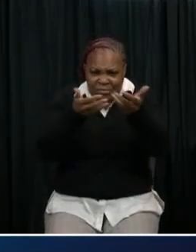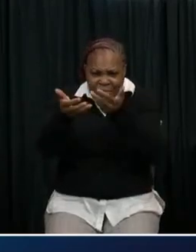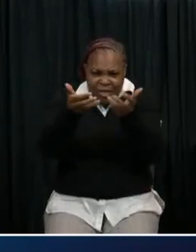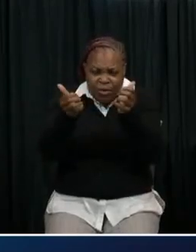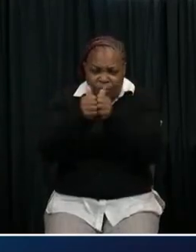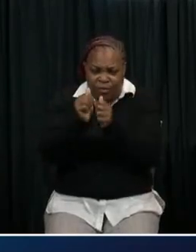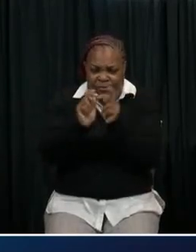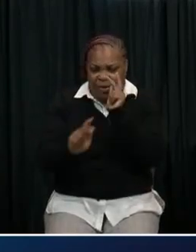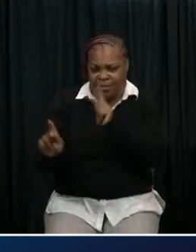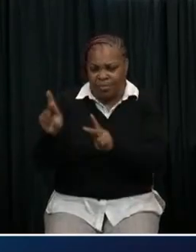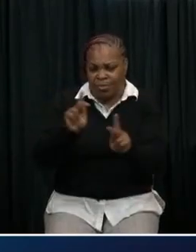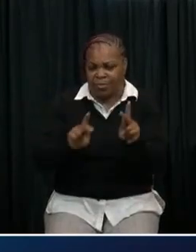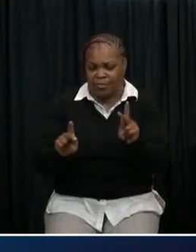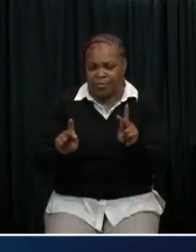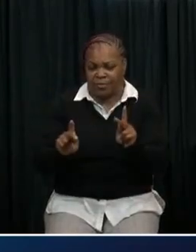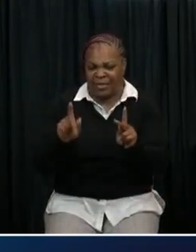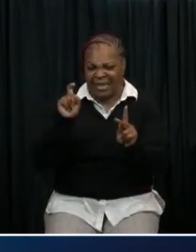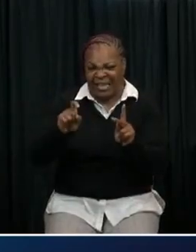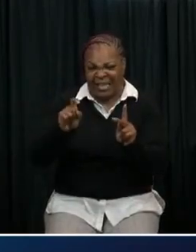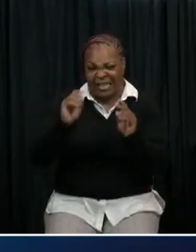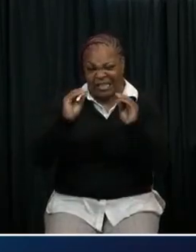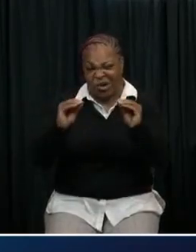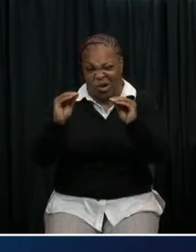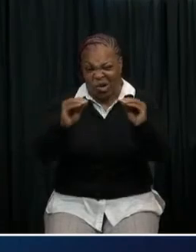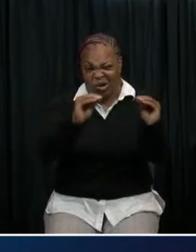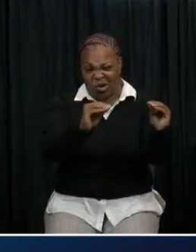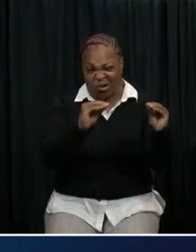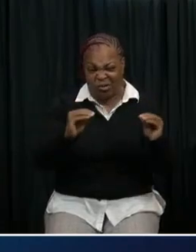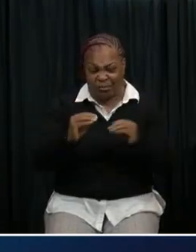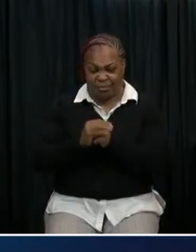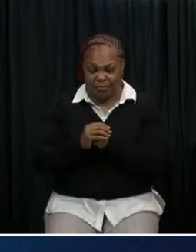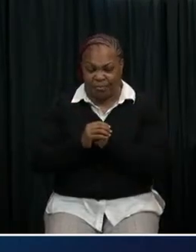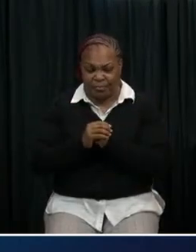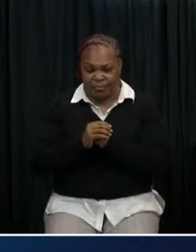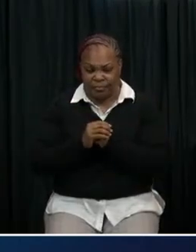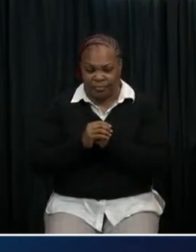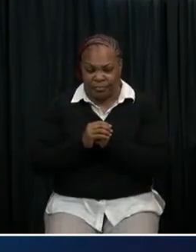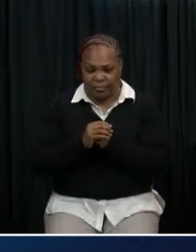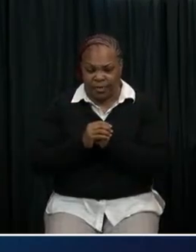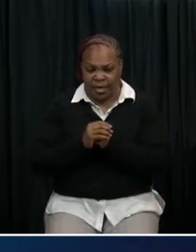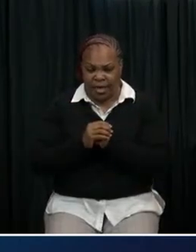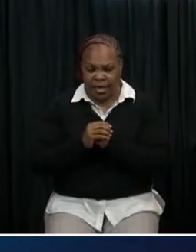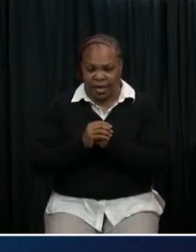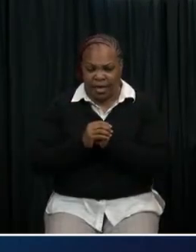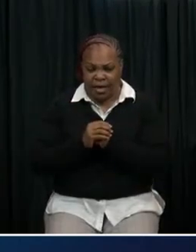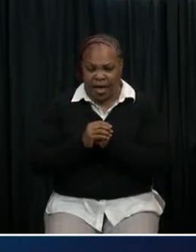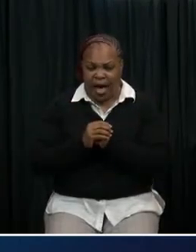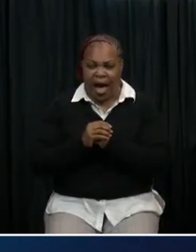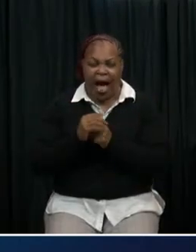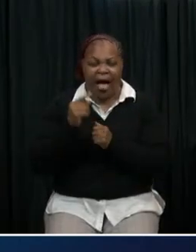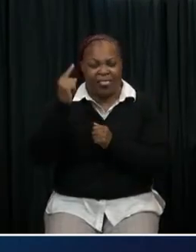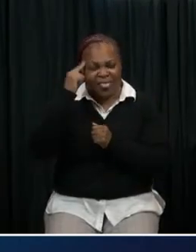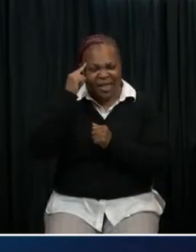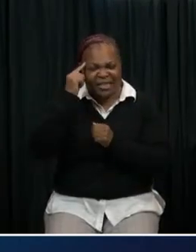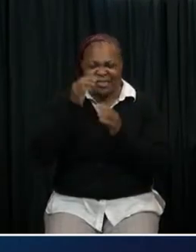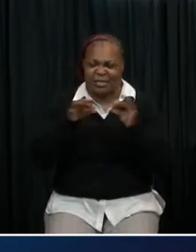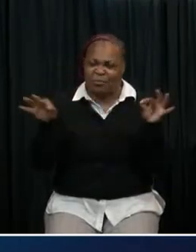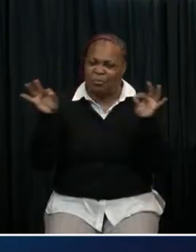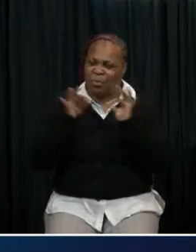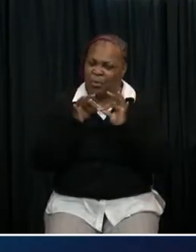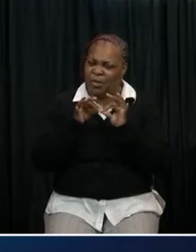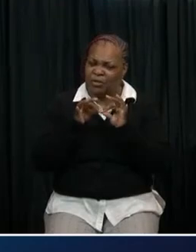que es muy relevante que haya capacitación para la iglesia I think that it's very relevant